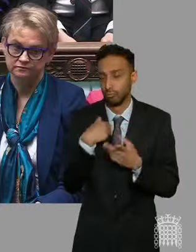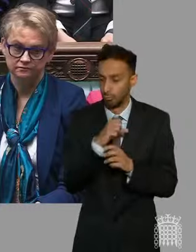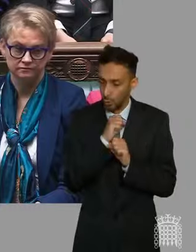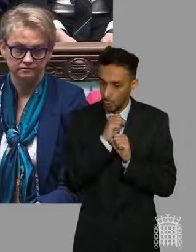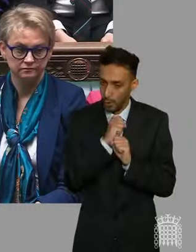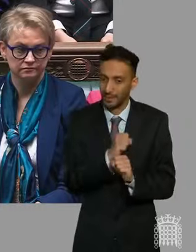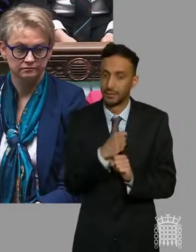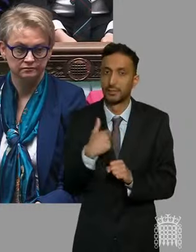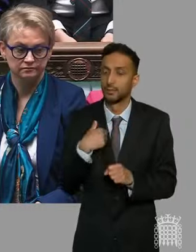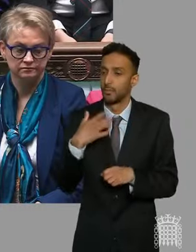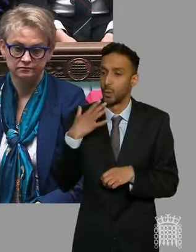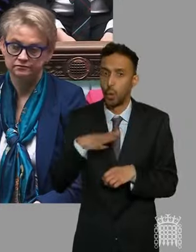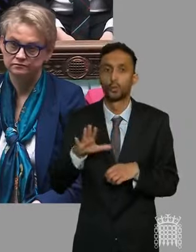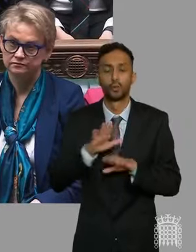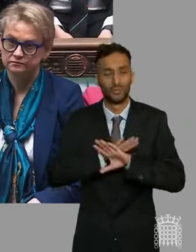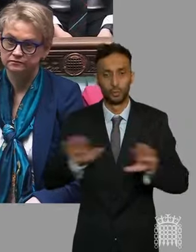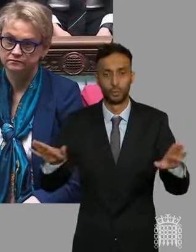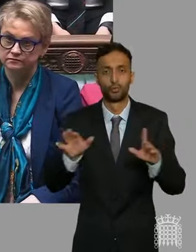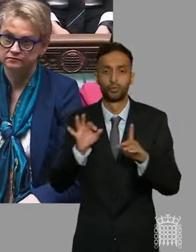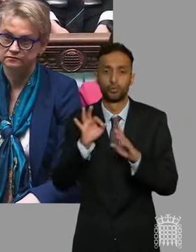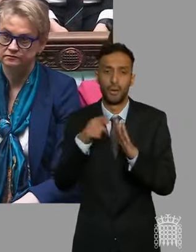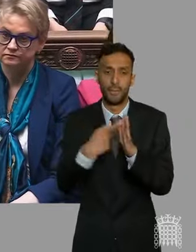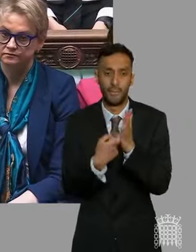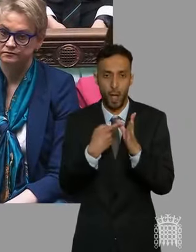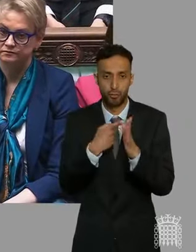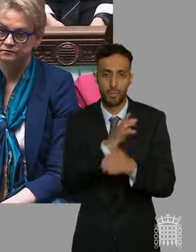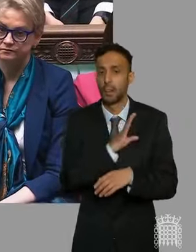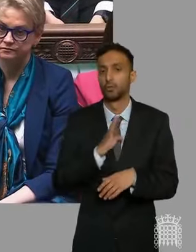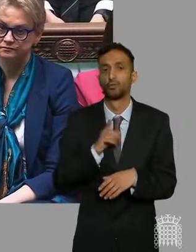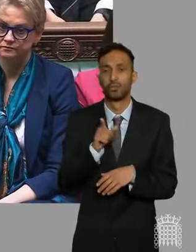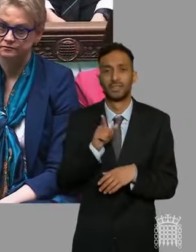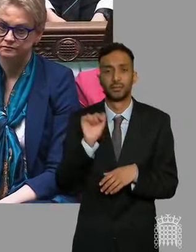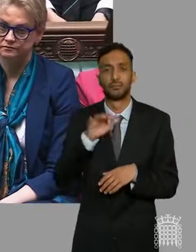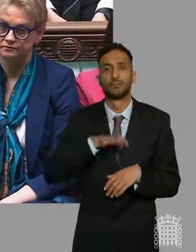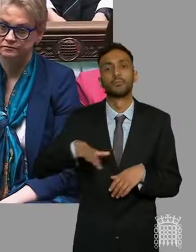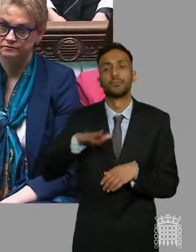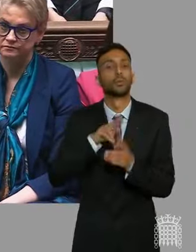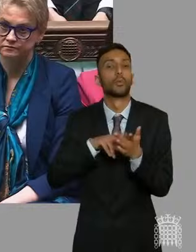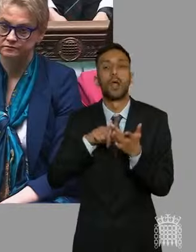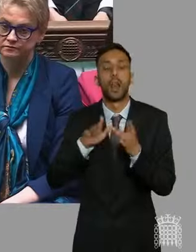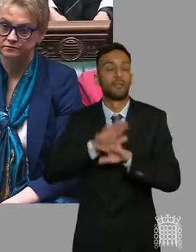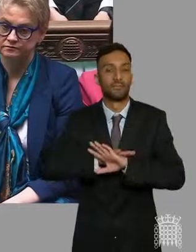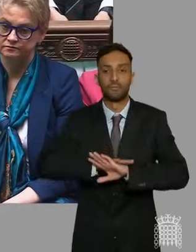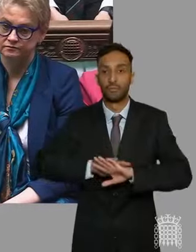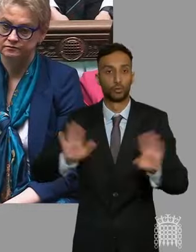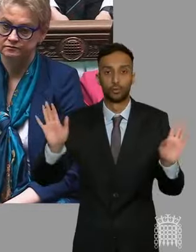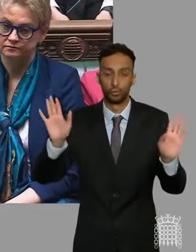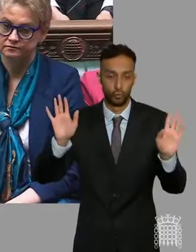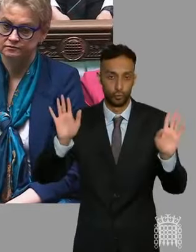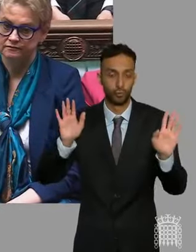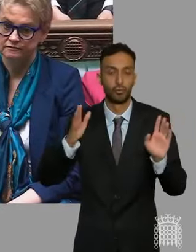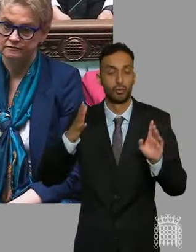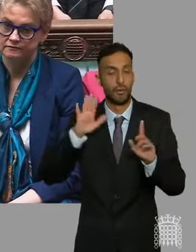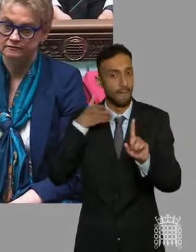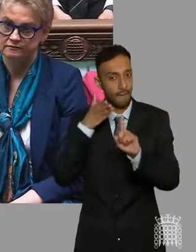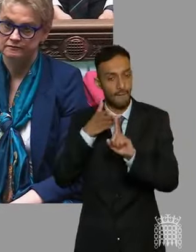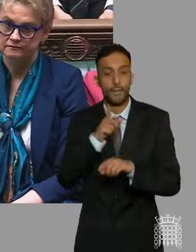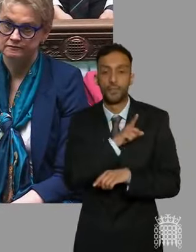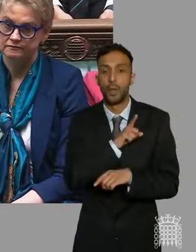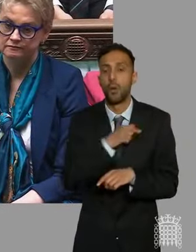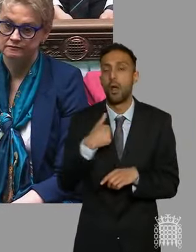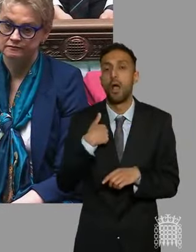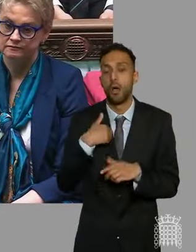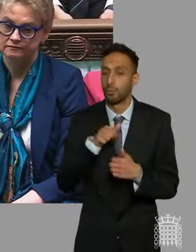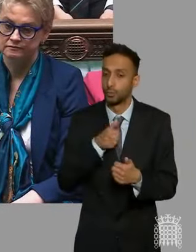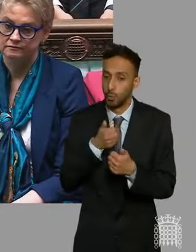Northern Ireland, and that's why we've agreed to support a short independent exercise to look at a formal process, and I'll